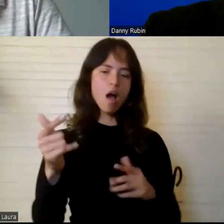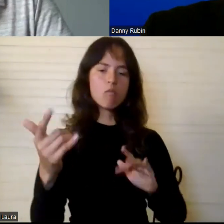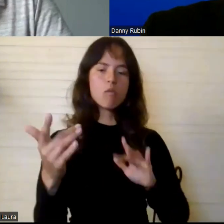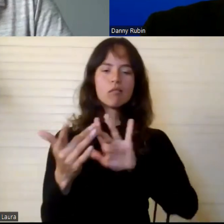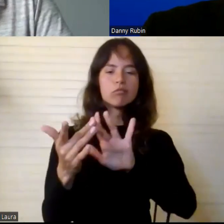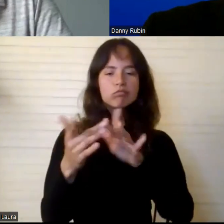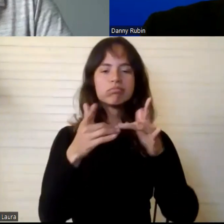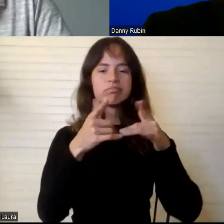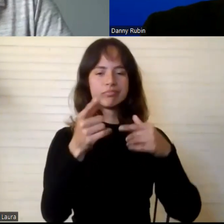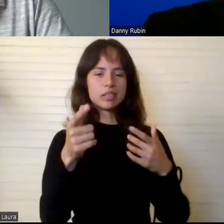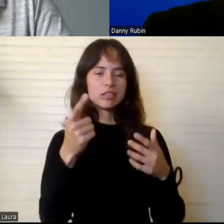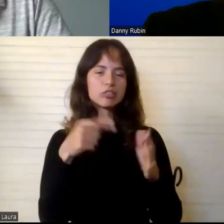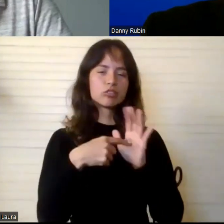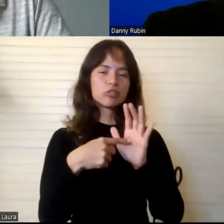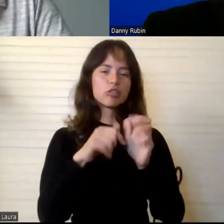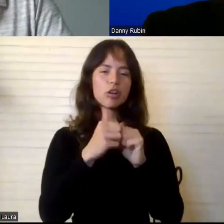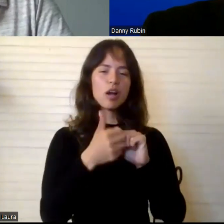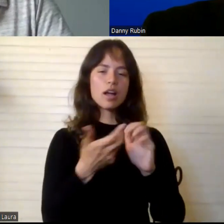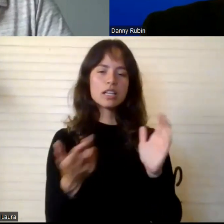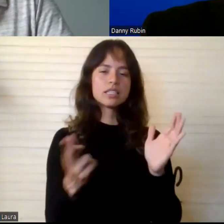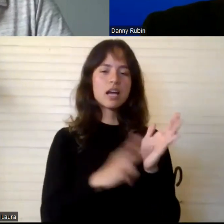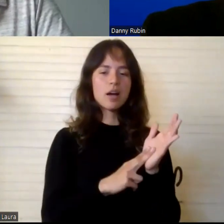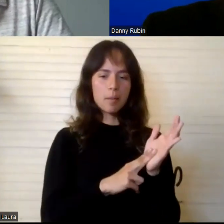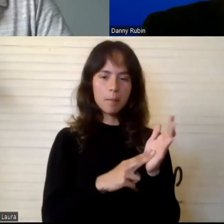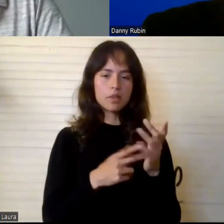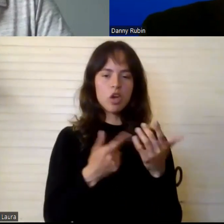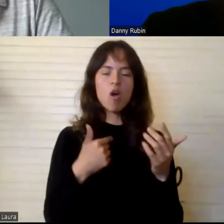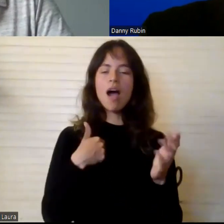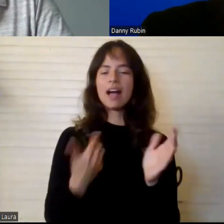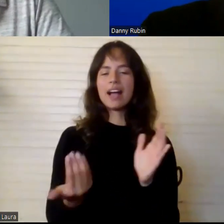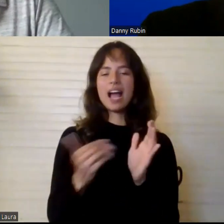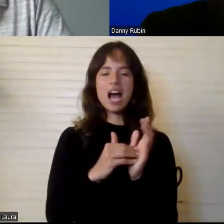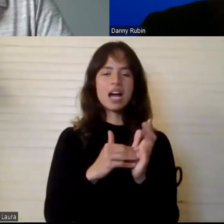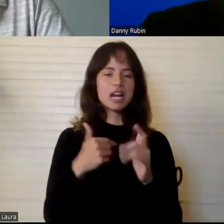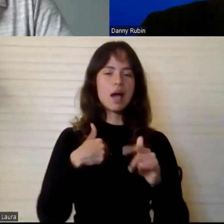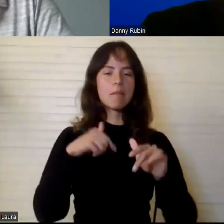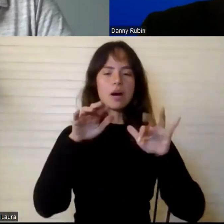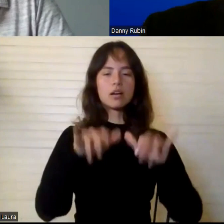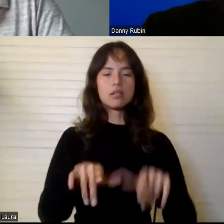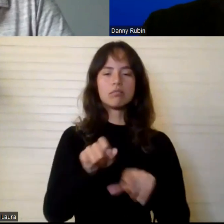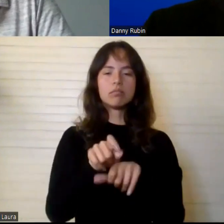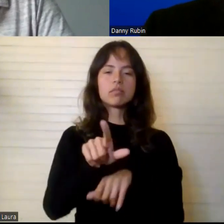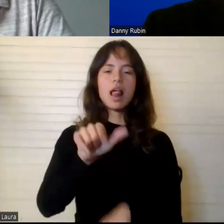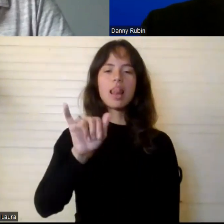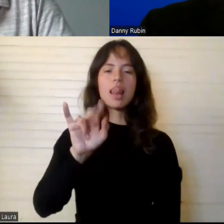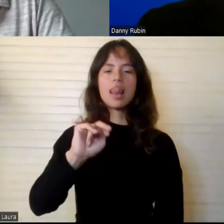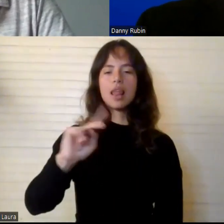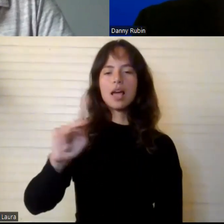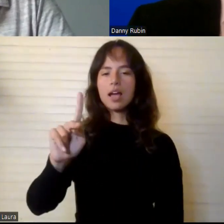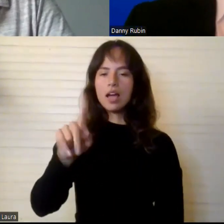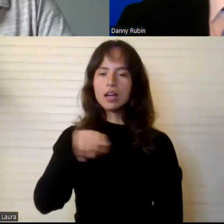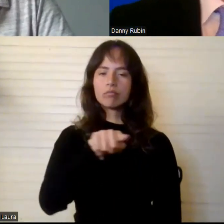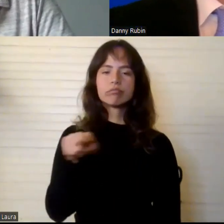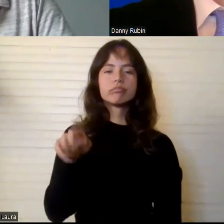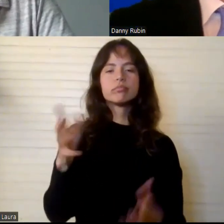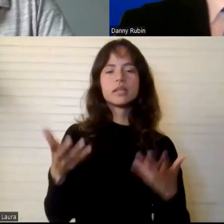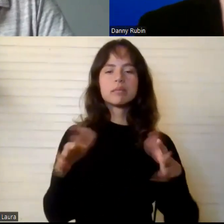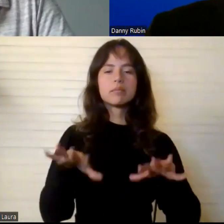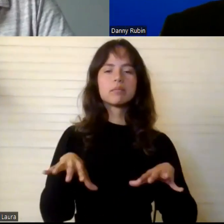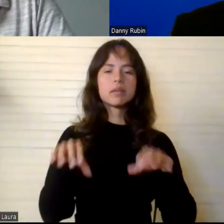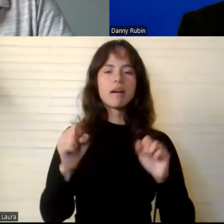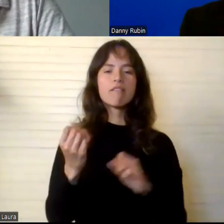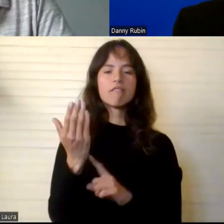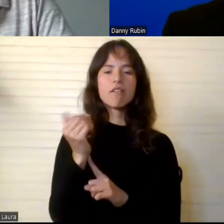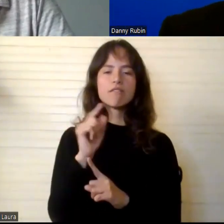put in the chat a little while ago. I'll do it again. And it'll take you about 15 minutes to